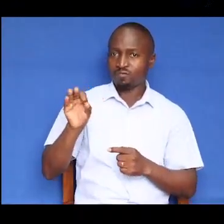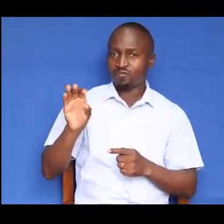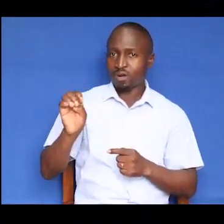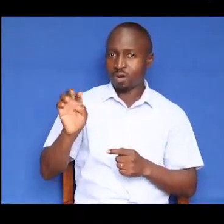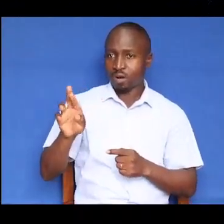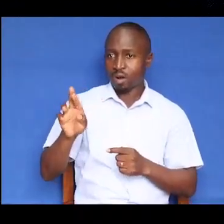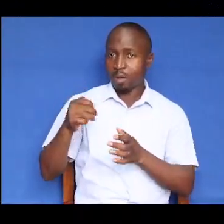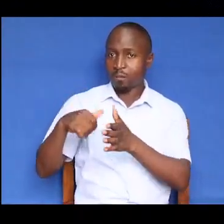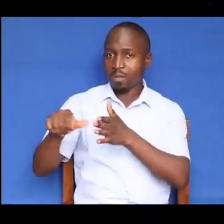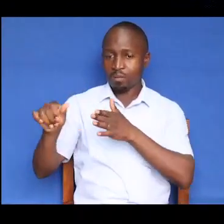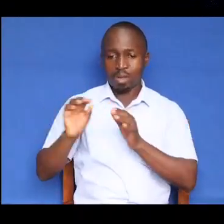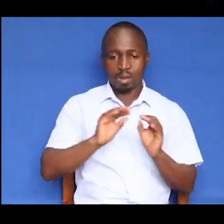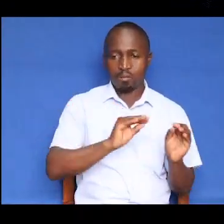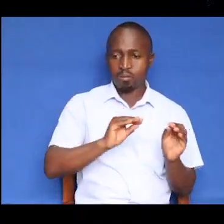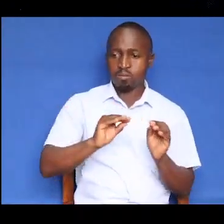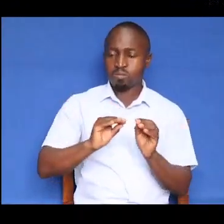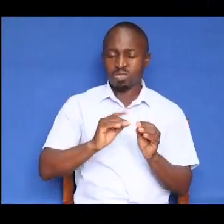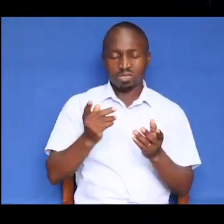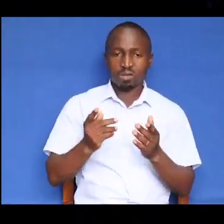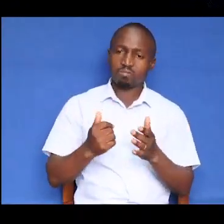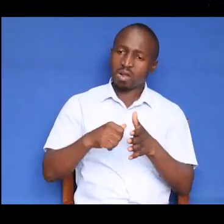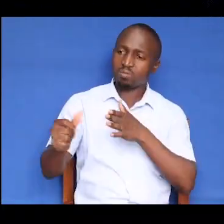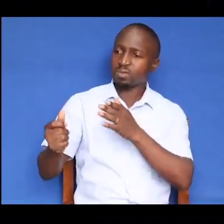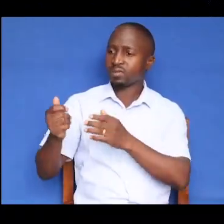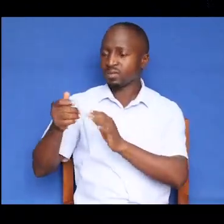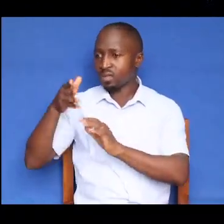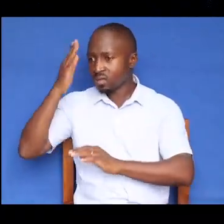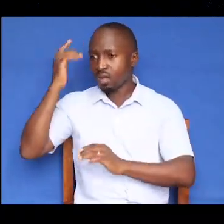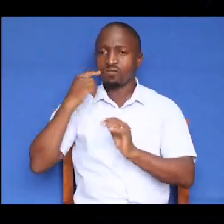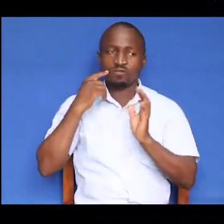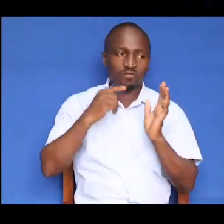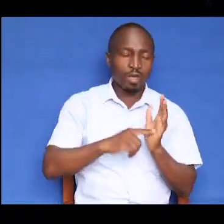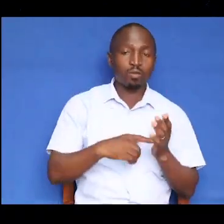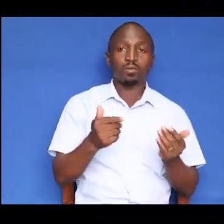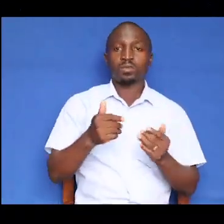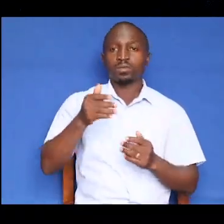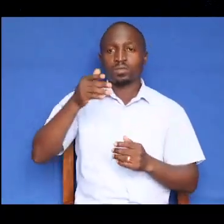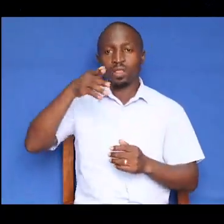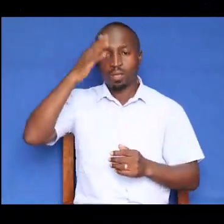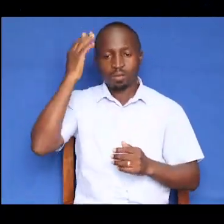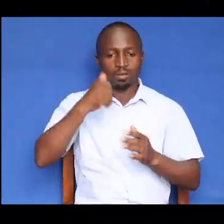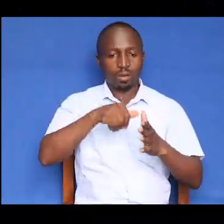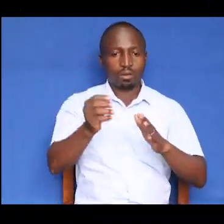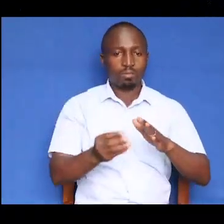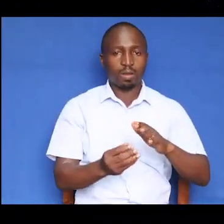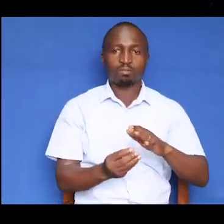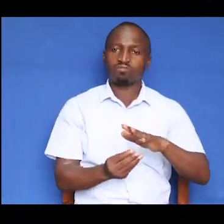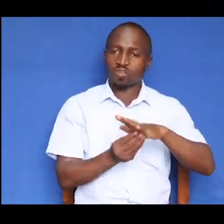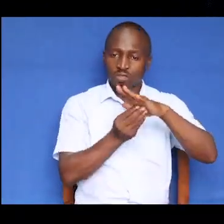example when the government is financing students who are going to take their studies